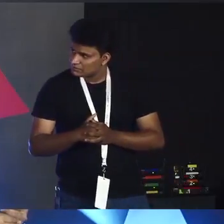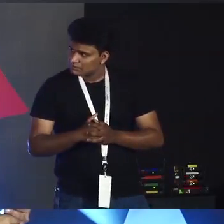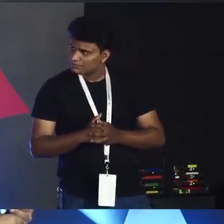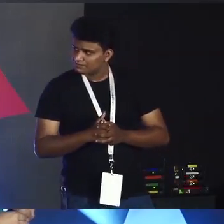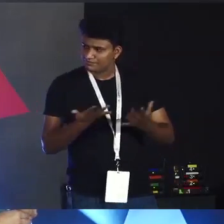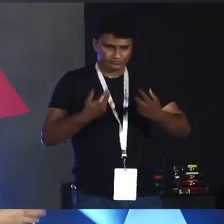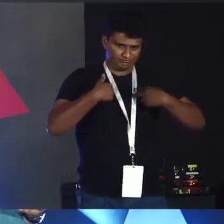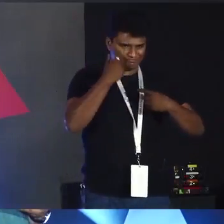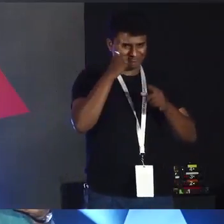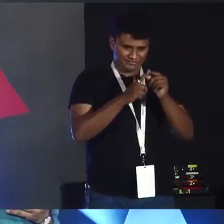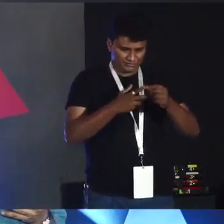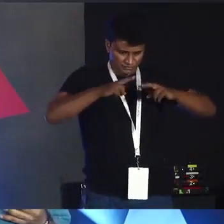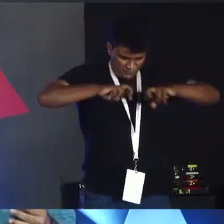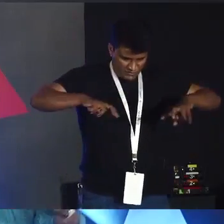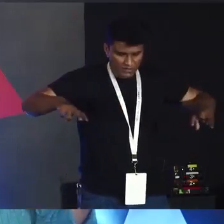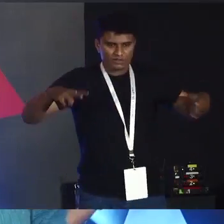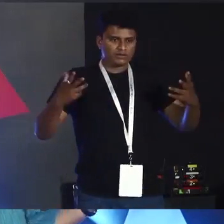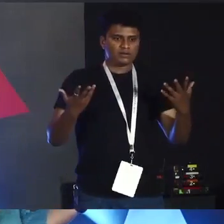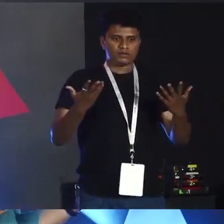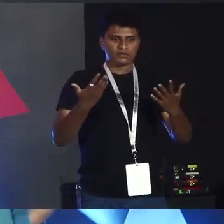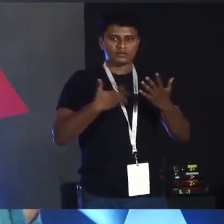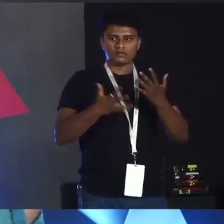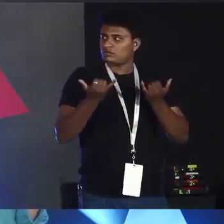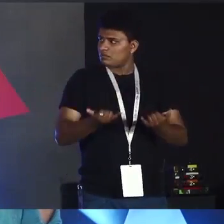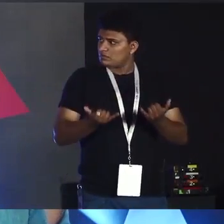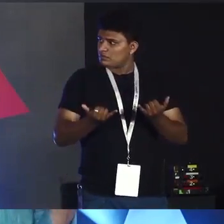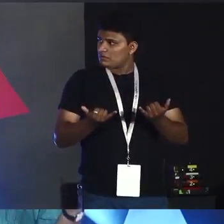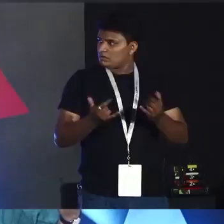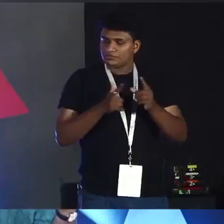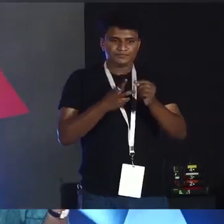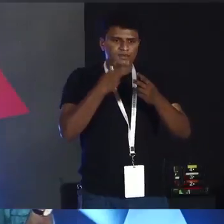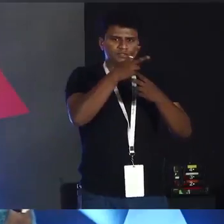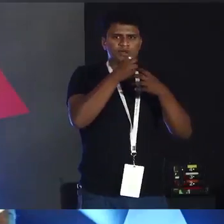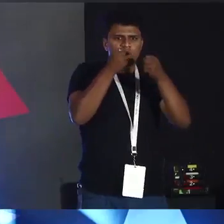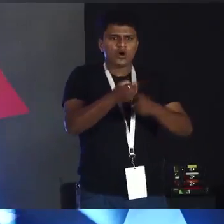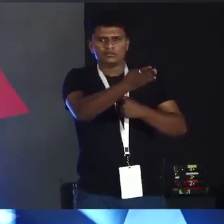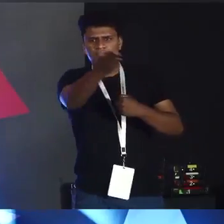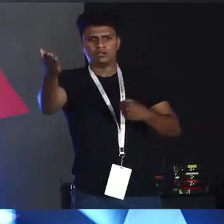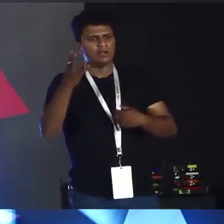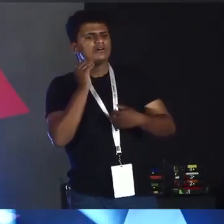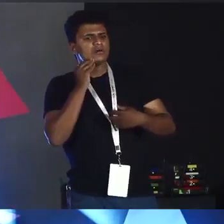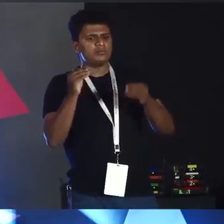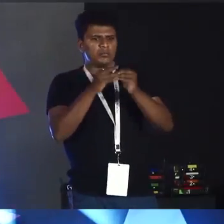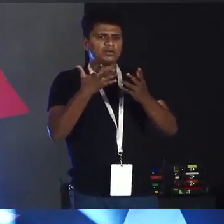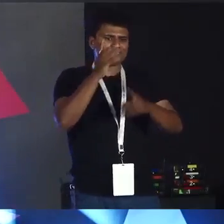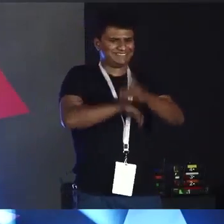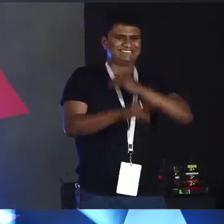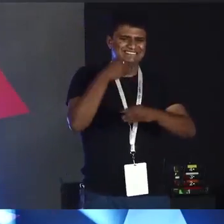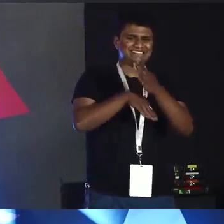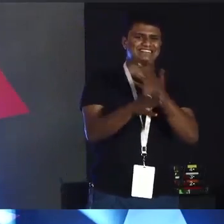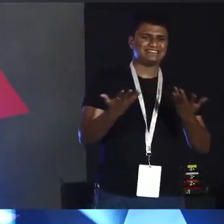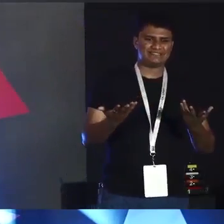done, but the fact remains that all of you sitting here are much, much more experienced in this particular sector than